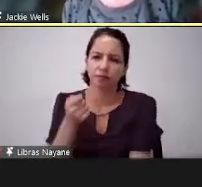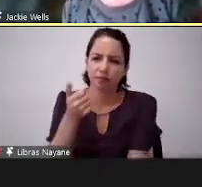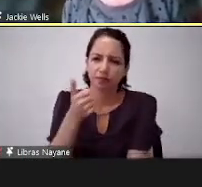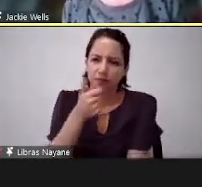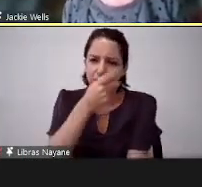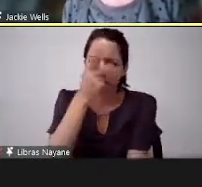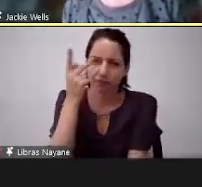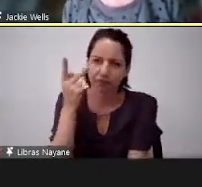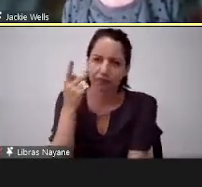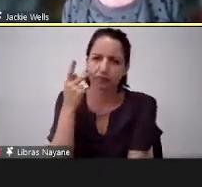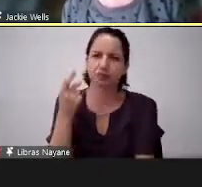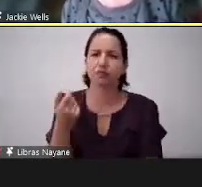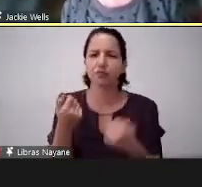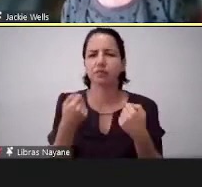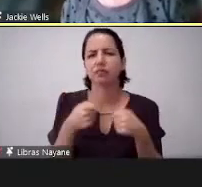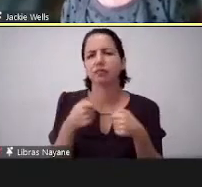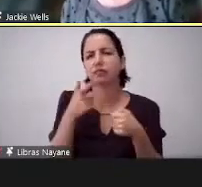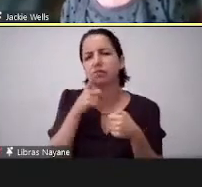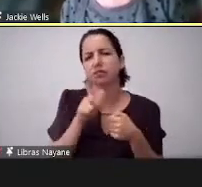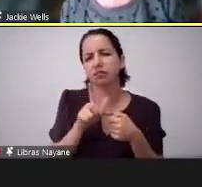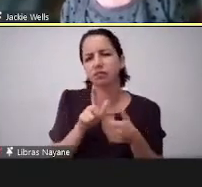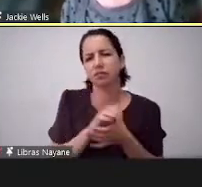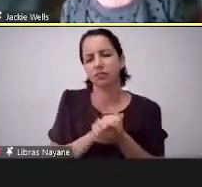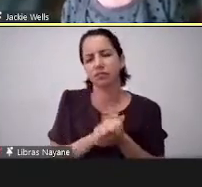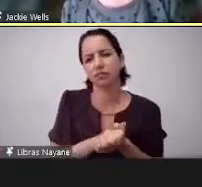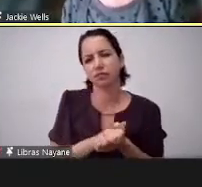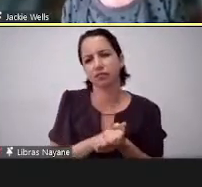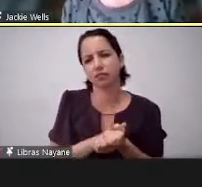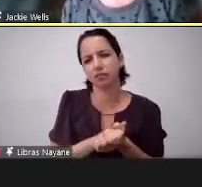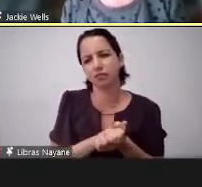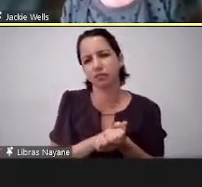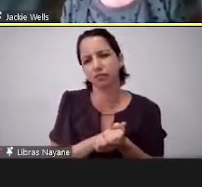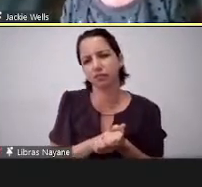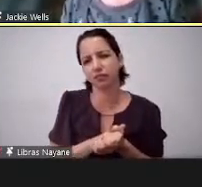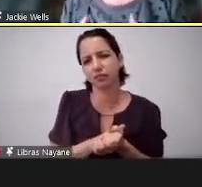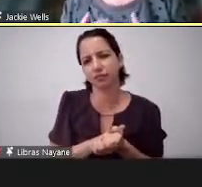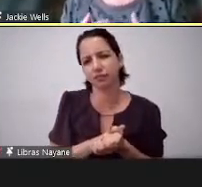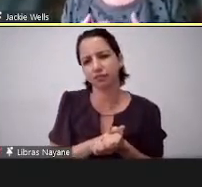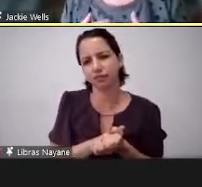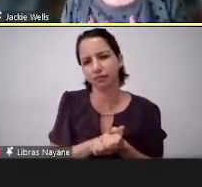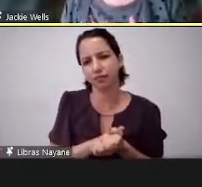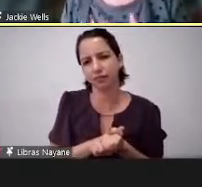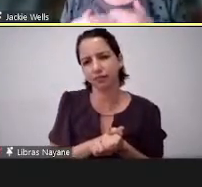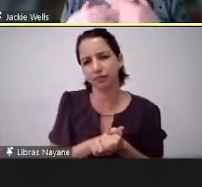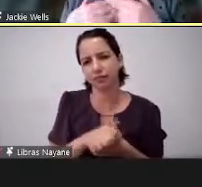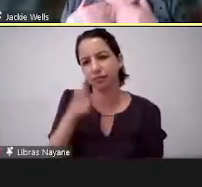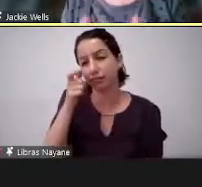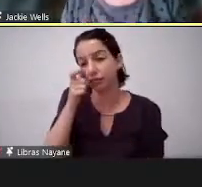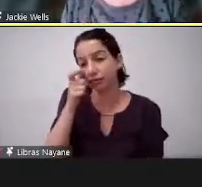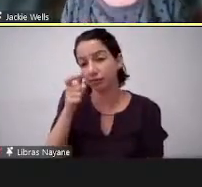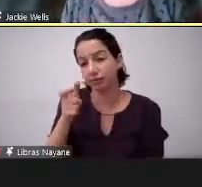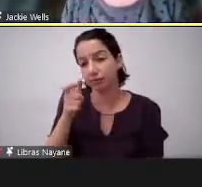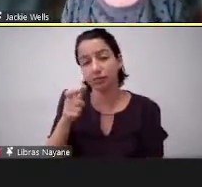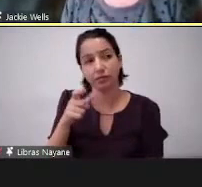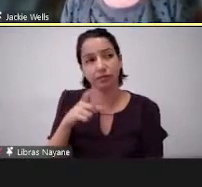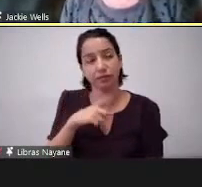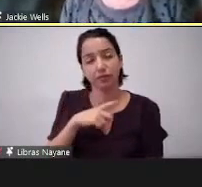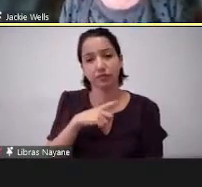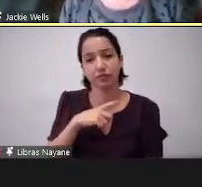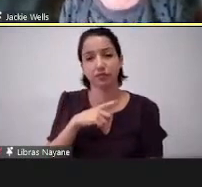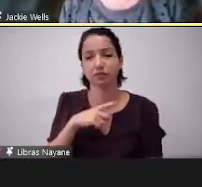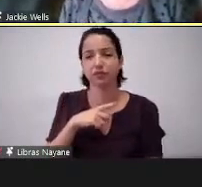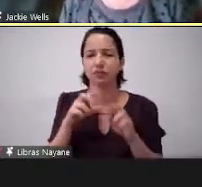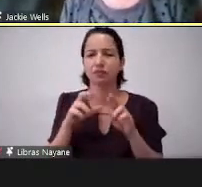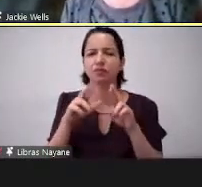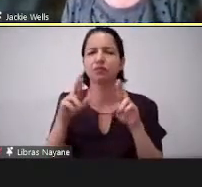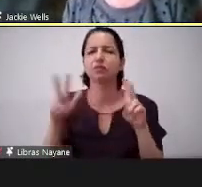cap. For anyone earning £50,000, their cap is the cap of the annual